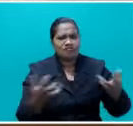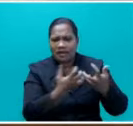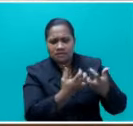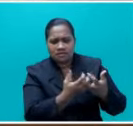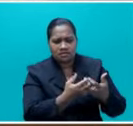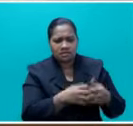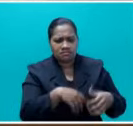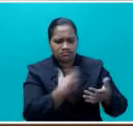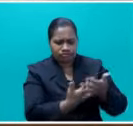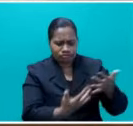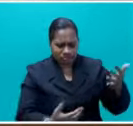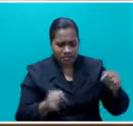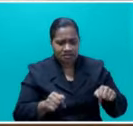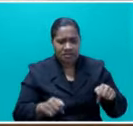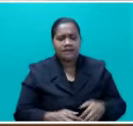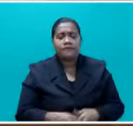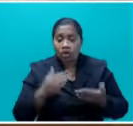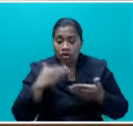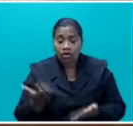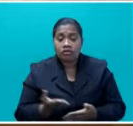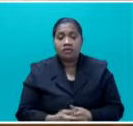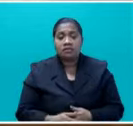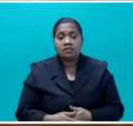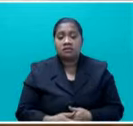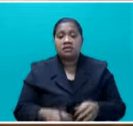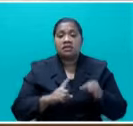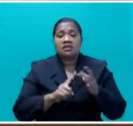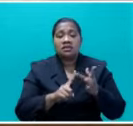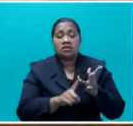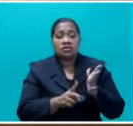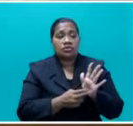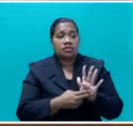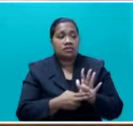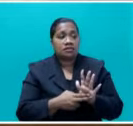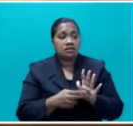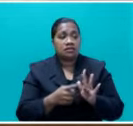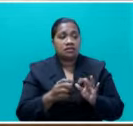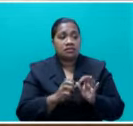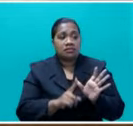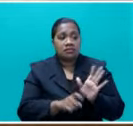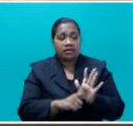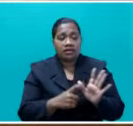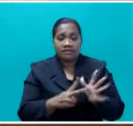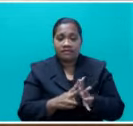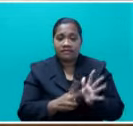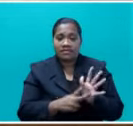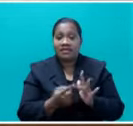statements here. Honorable Bainimarama, Honorable Kepa, who has disappeared from, here she is.